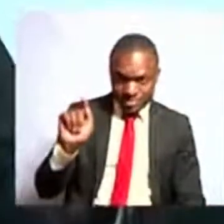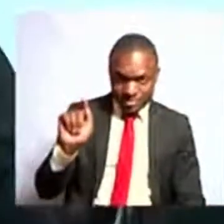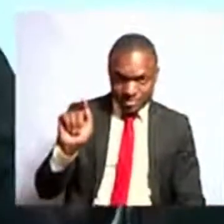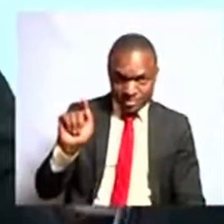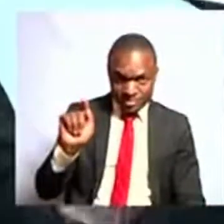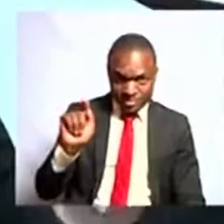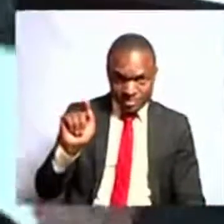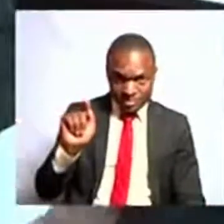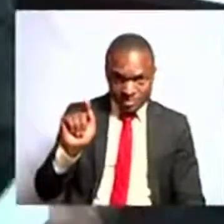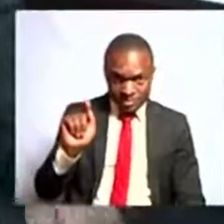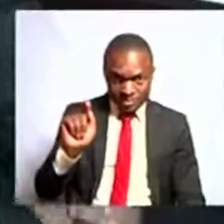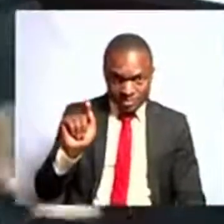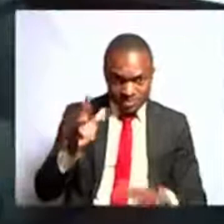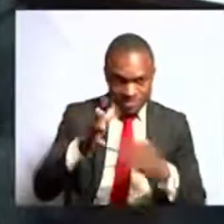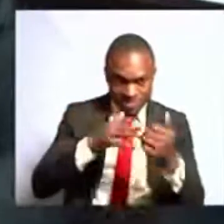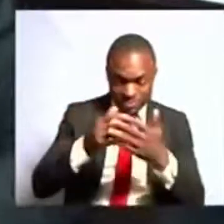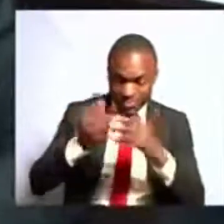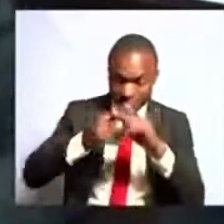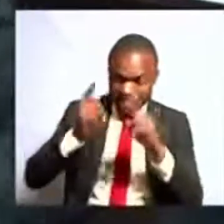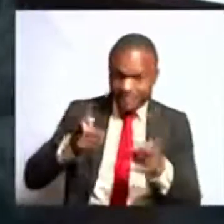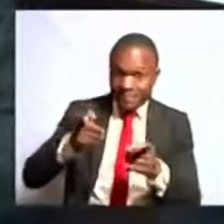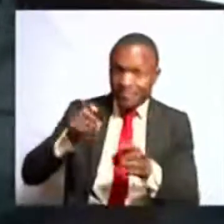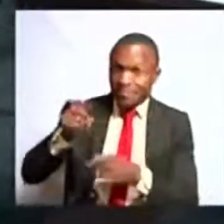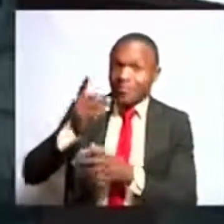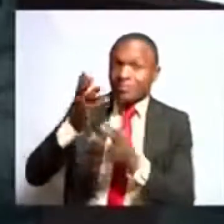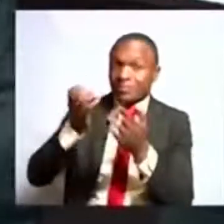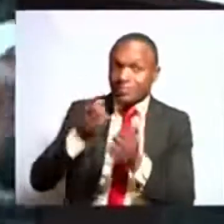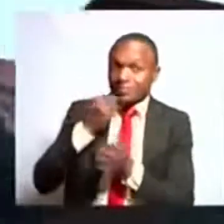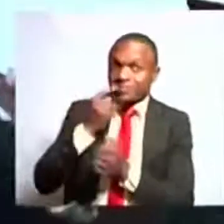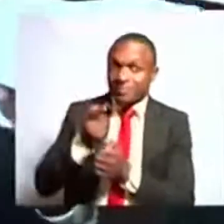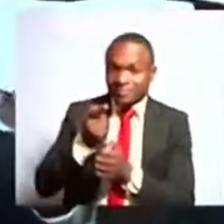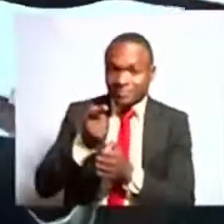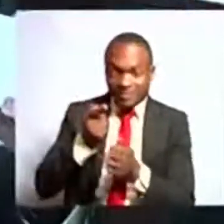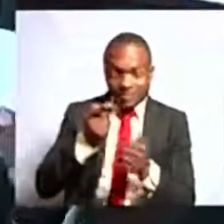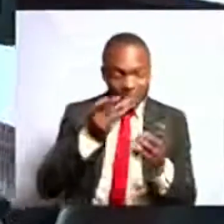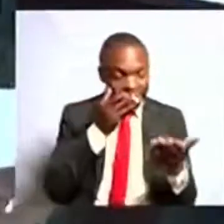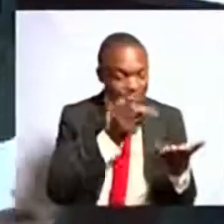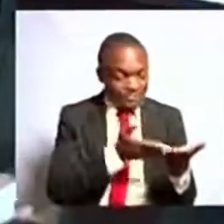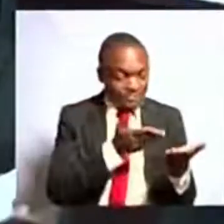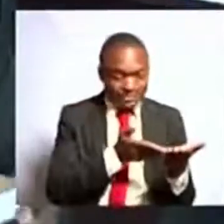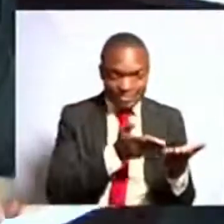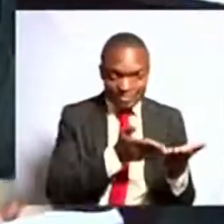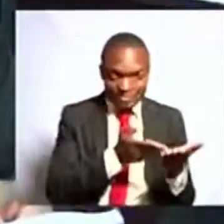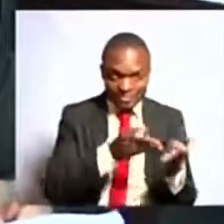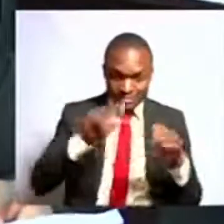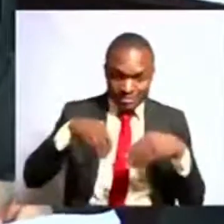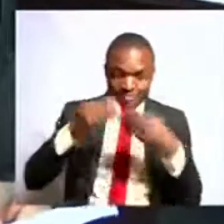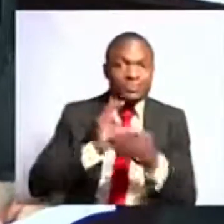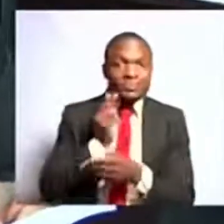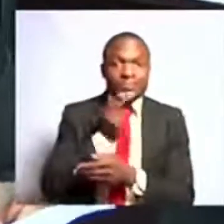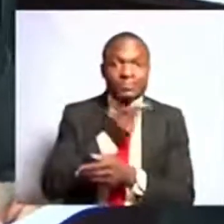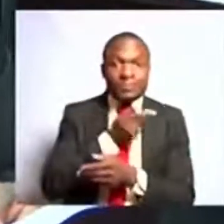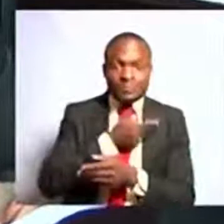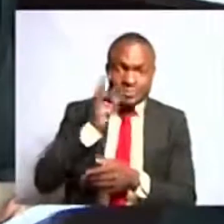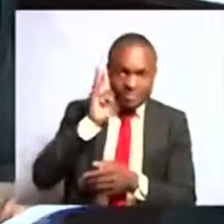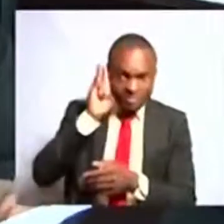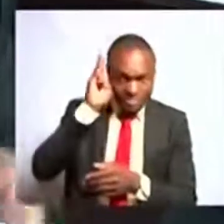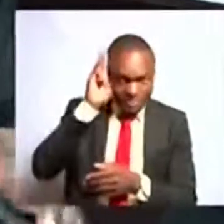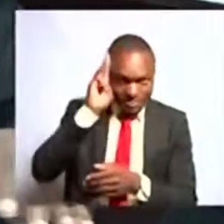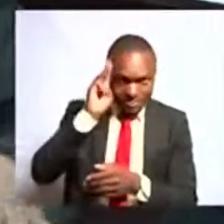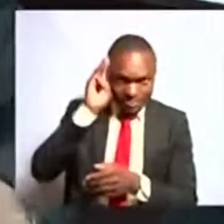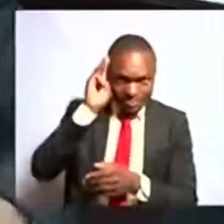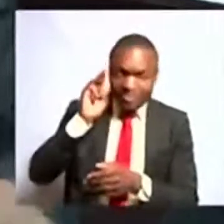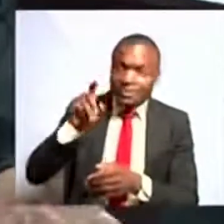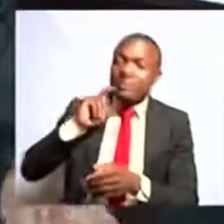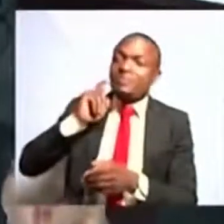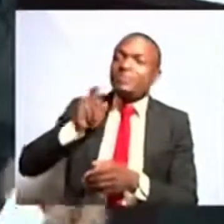bit lighter. But I should say that there was also this, which was given to us from the ministry. And I